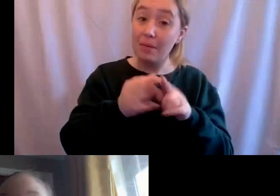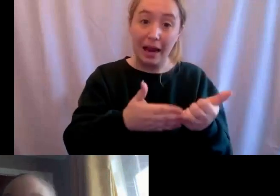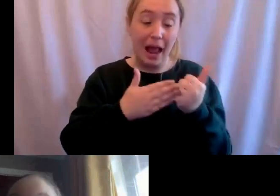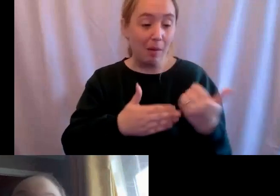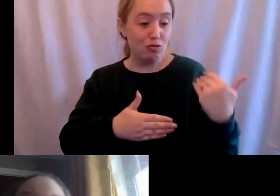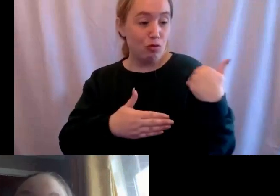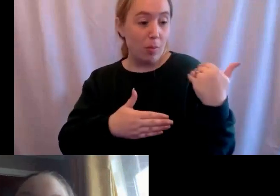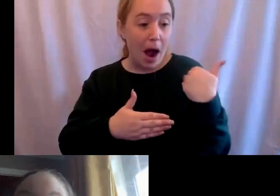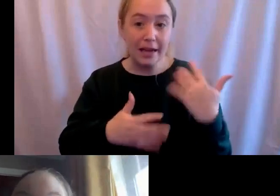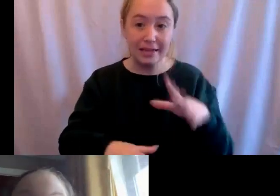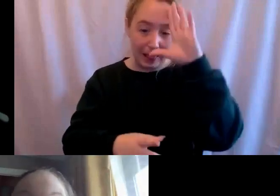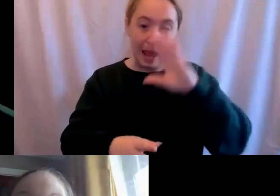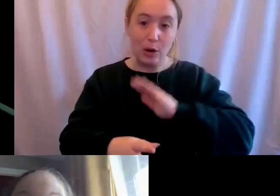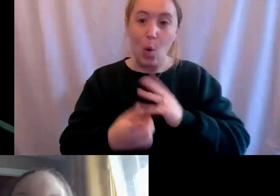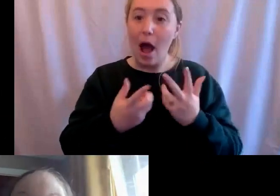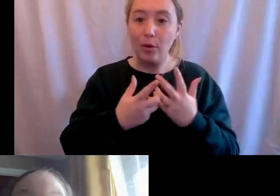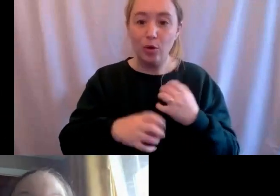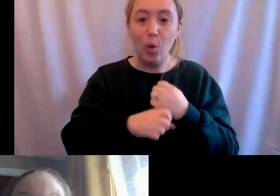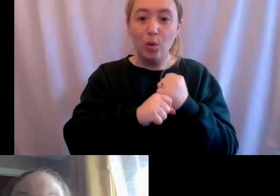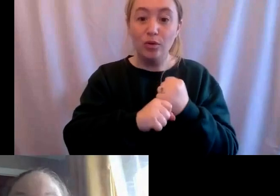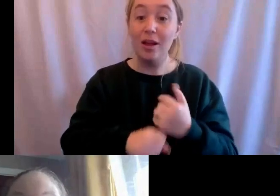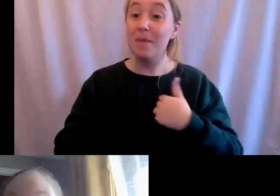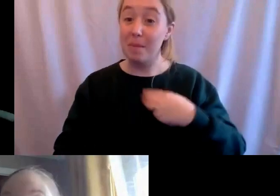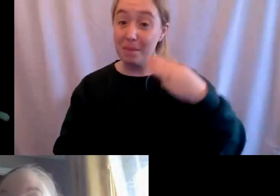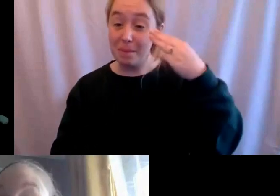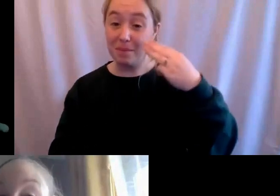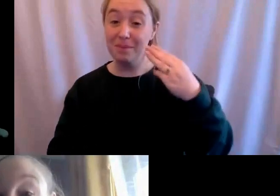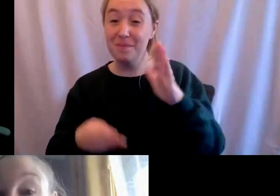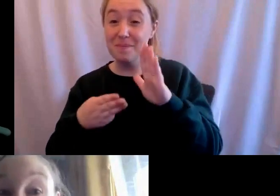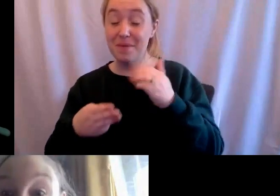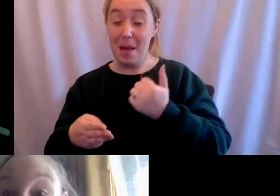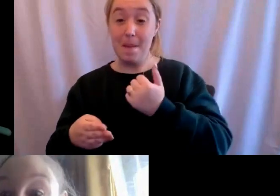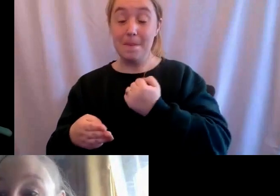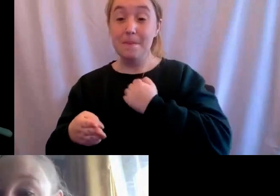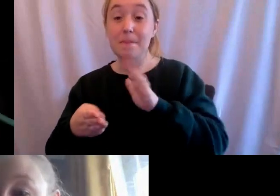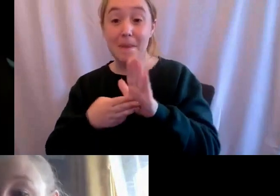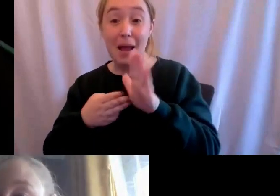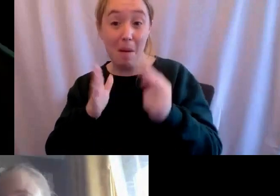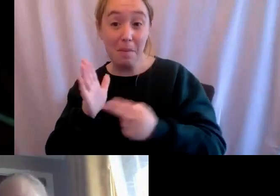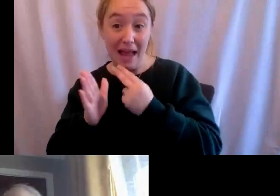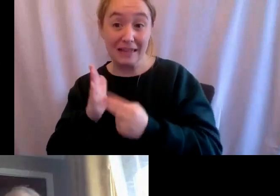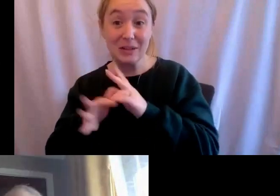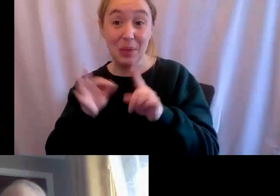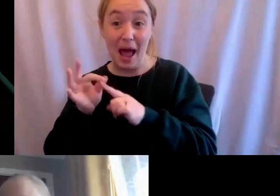things. Or if you're like my mum, she just cancelled it because the notifications really annoyed her. And don't tell her I mentioned that.